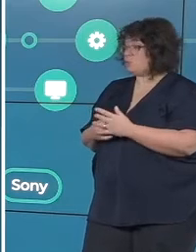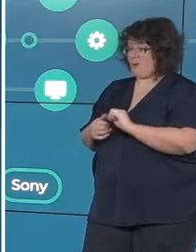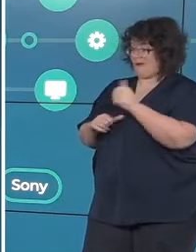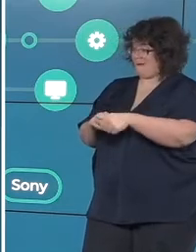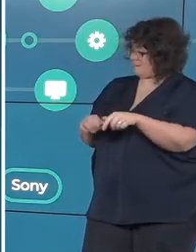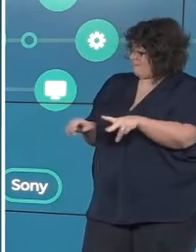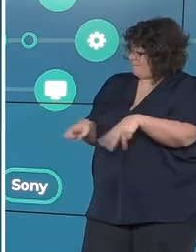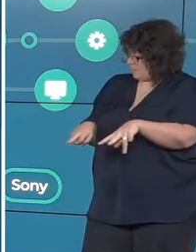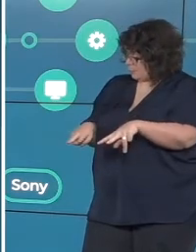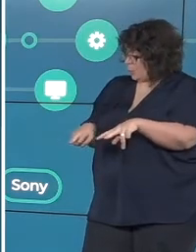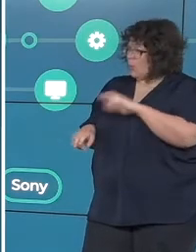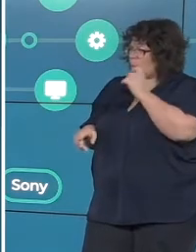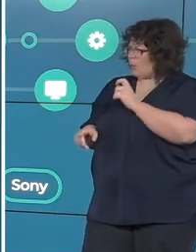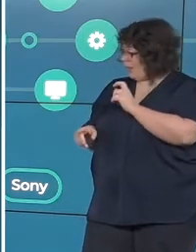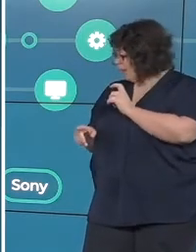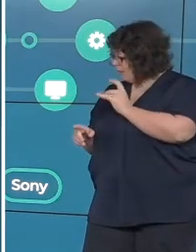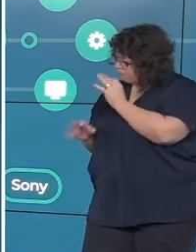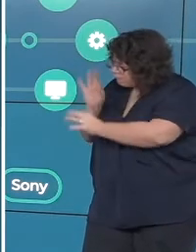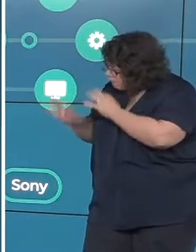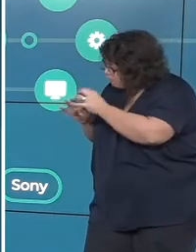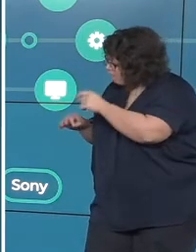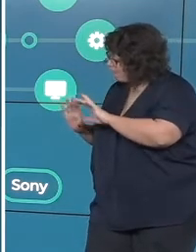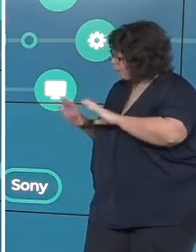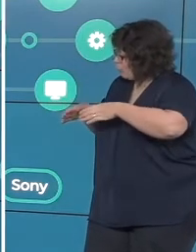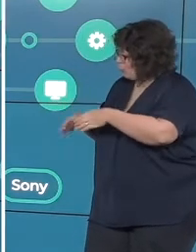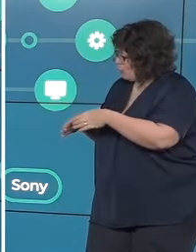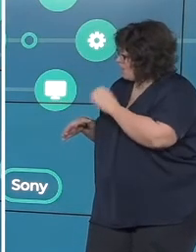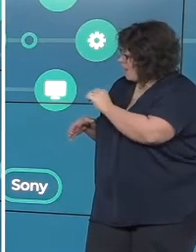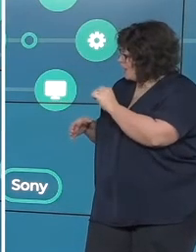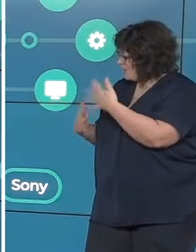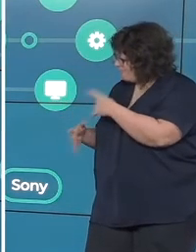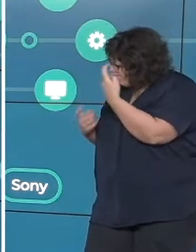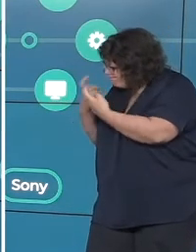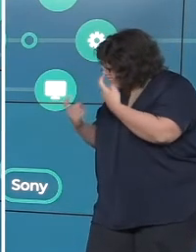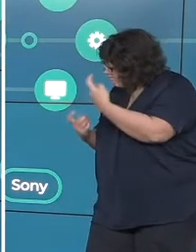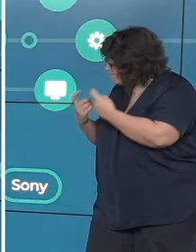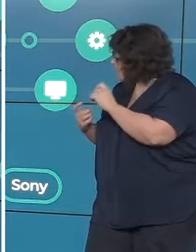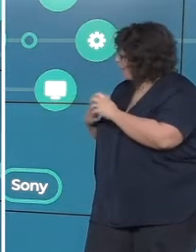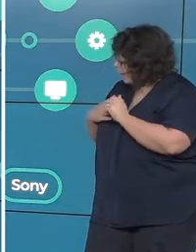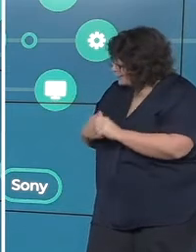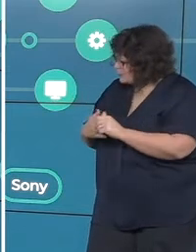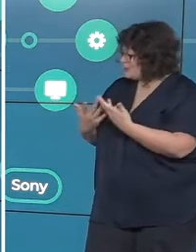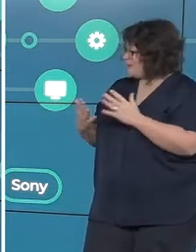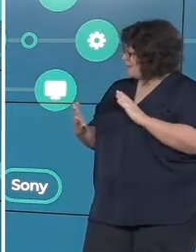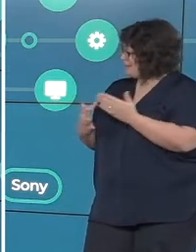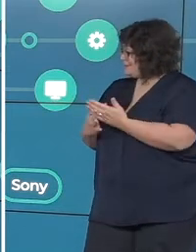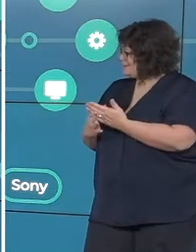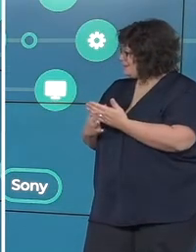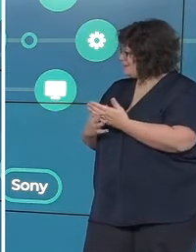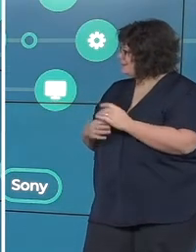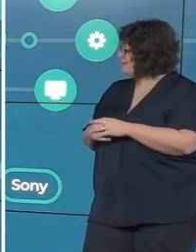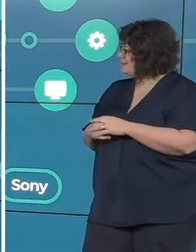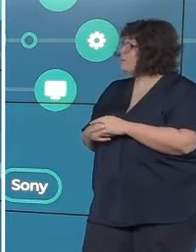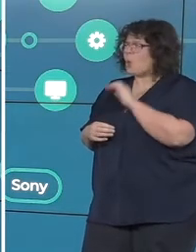about their thoughts about leadership and accessibility. We'll do introductions, but this time I'm going to throw a couple other questions, because I know a couple of you have